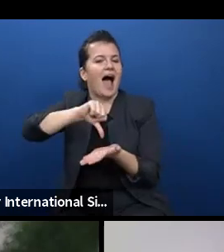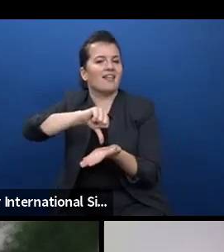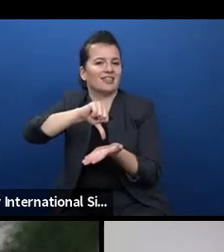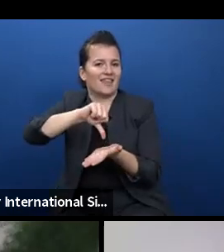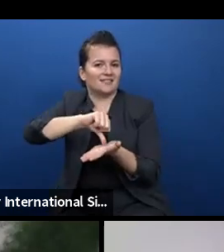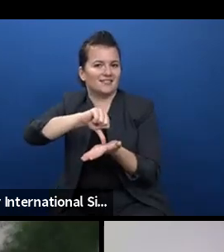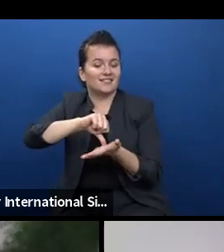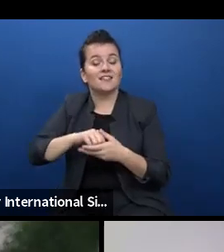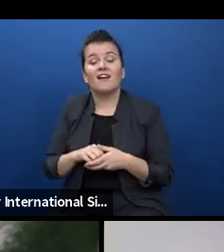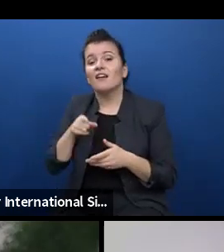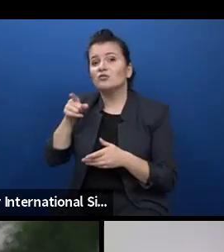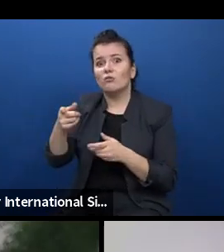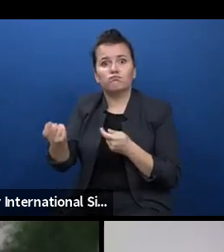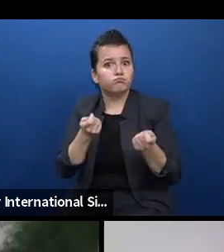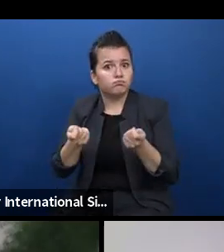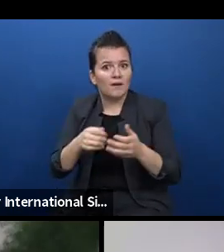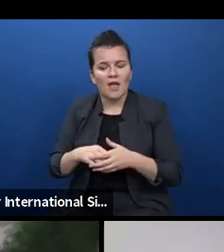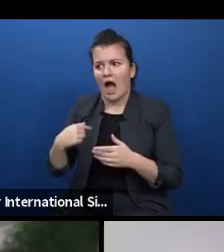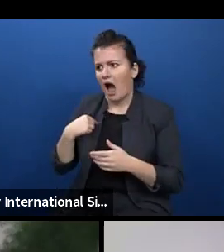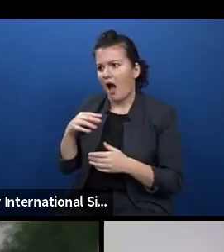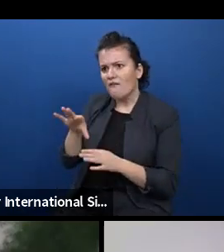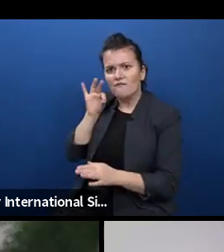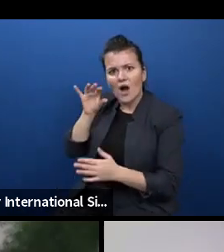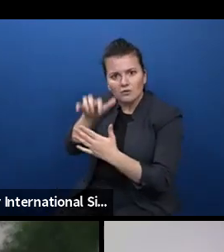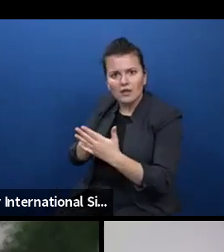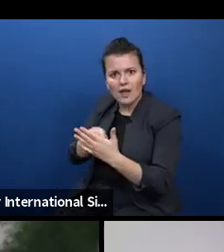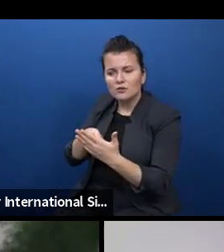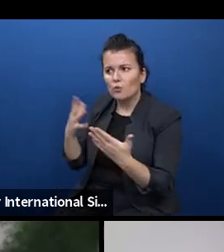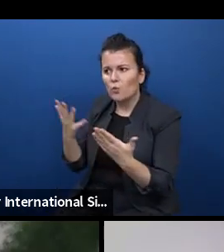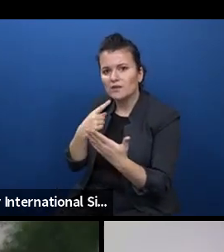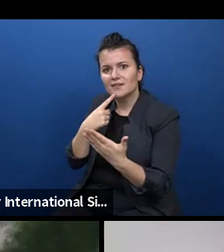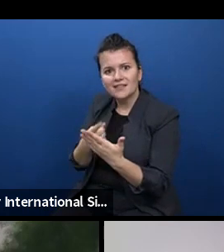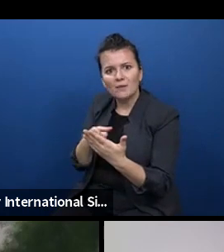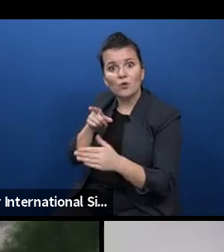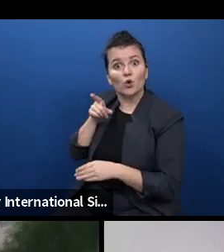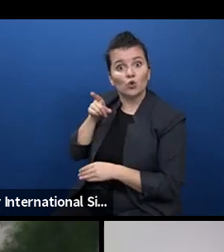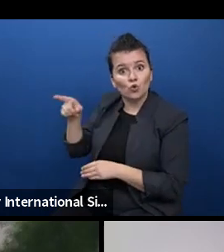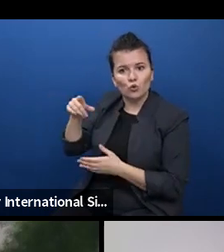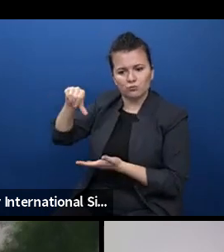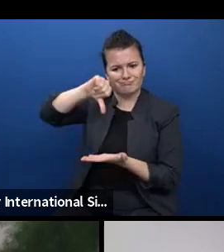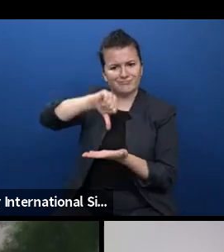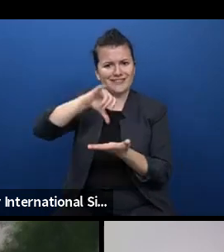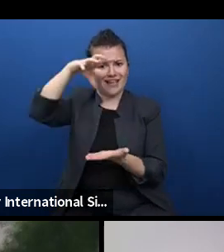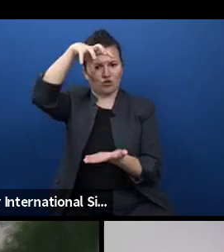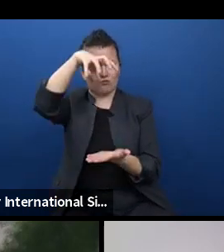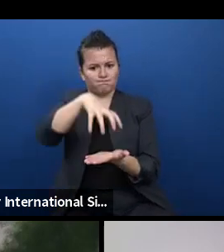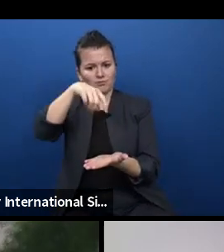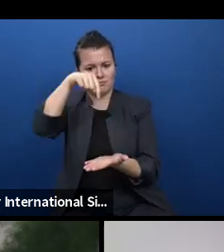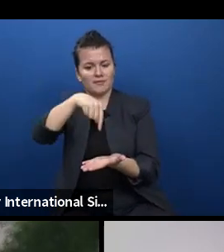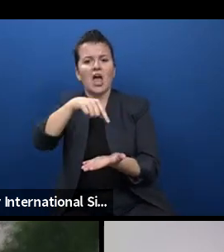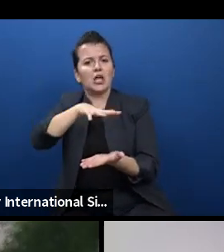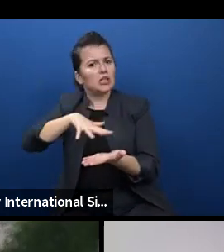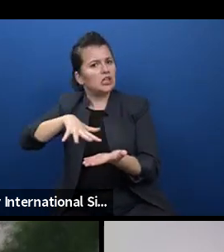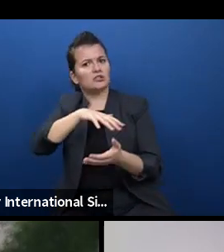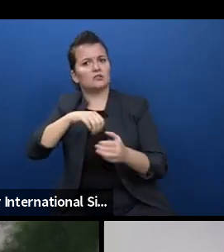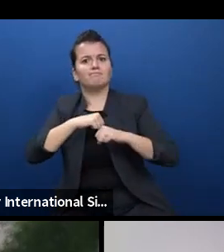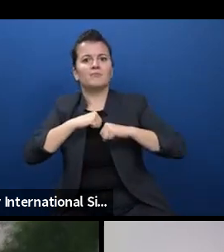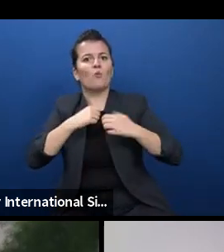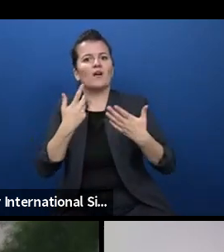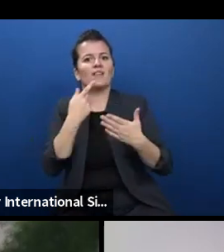intriguing text that your center is a space where art,